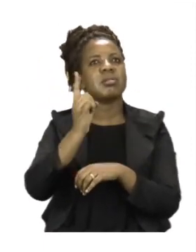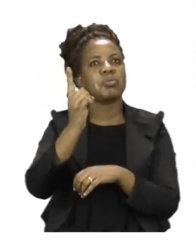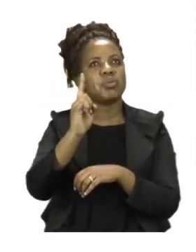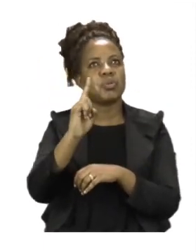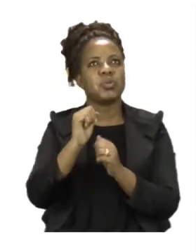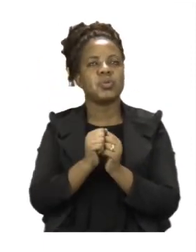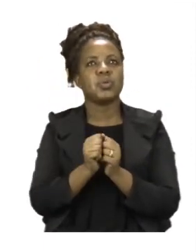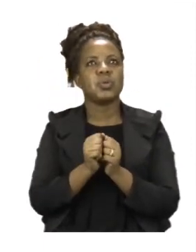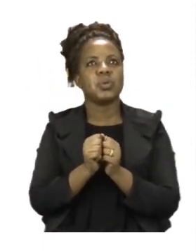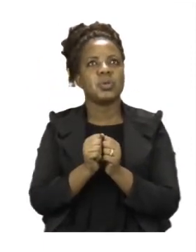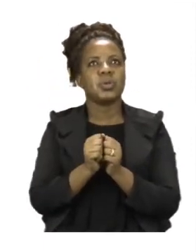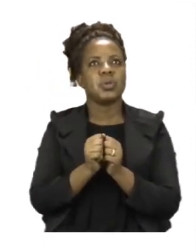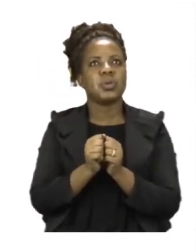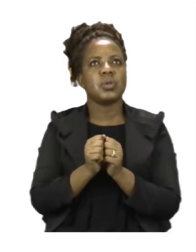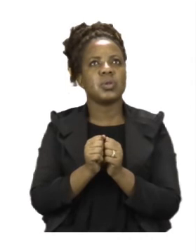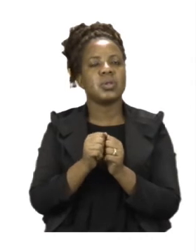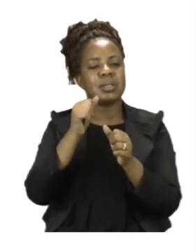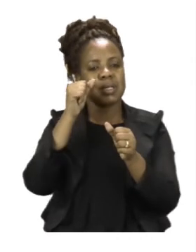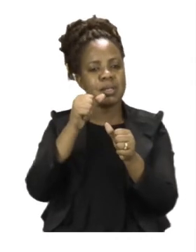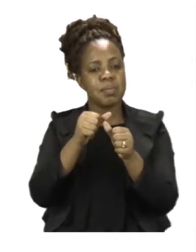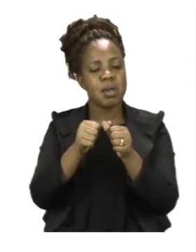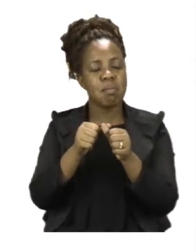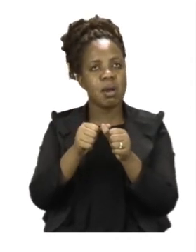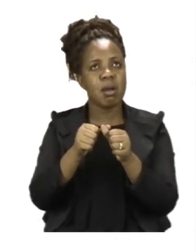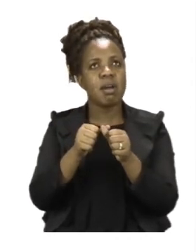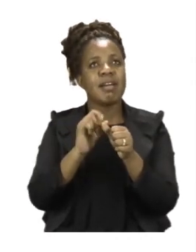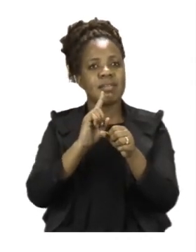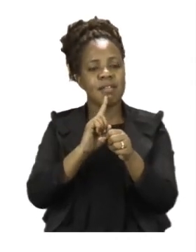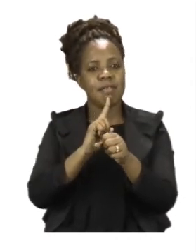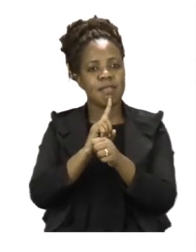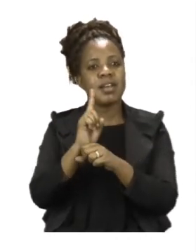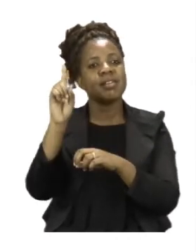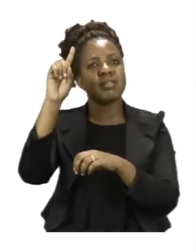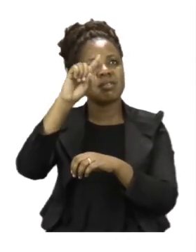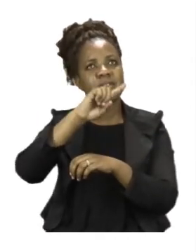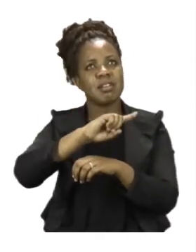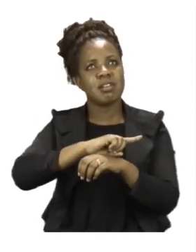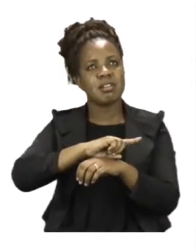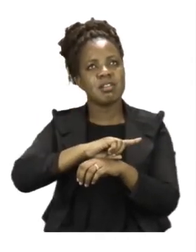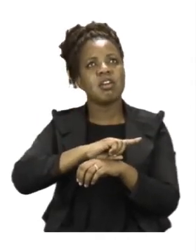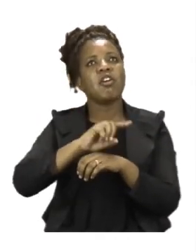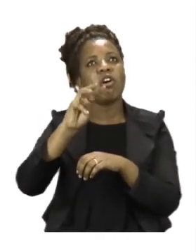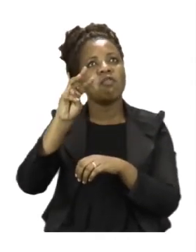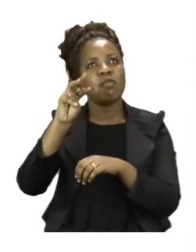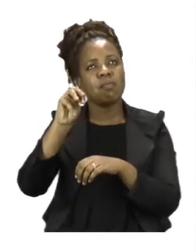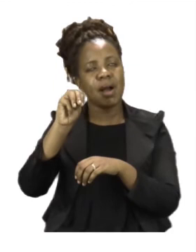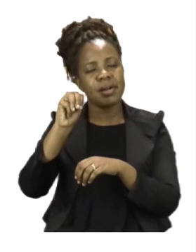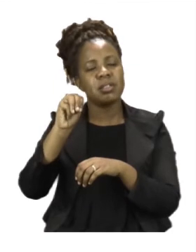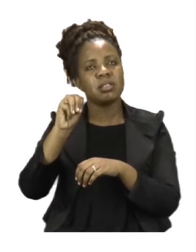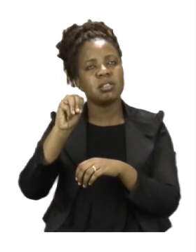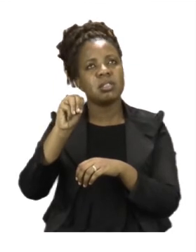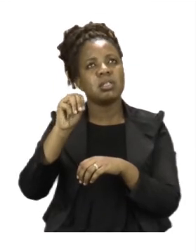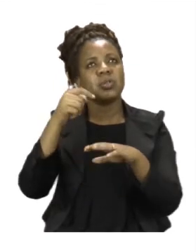on a Monday, which means that the date before that must be for another month because there is